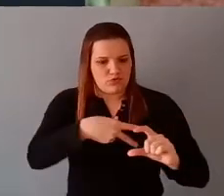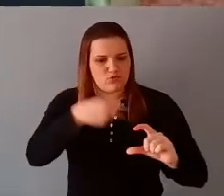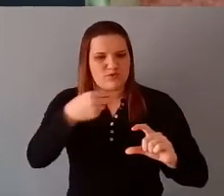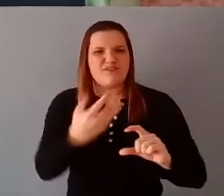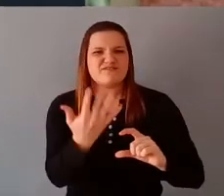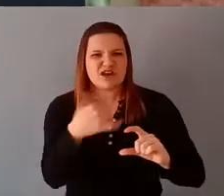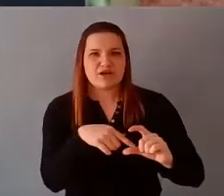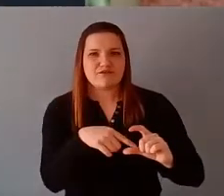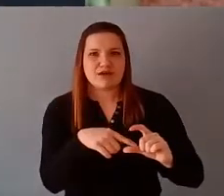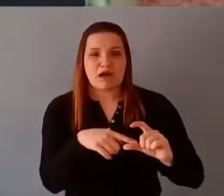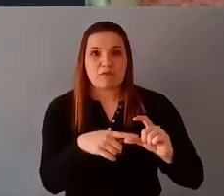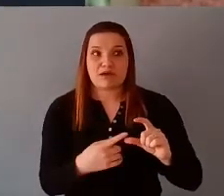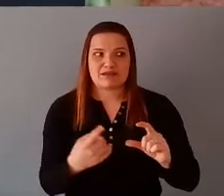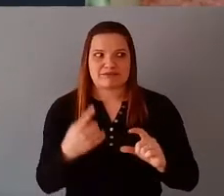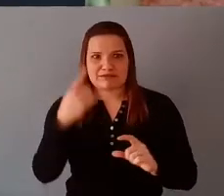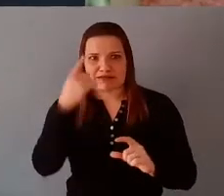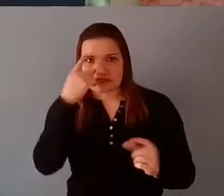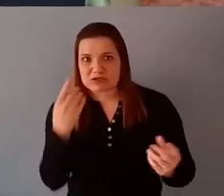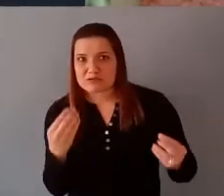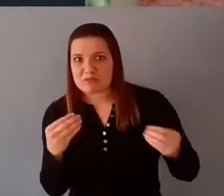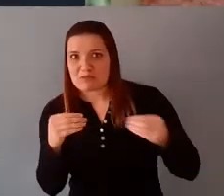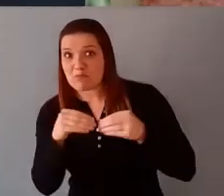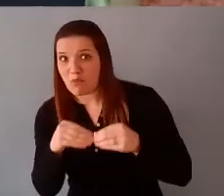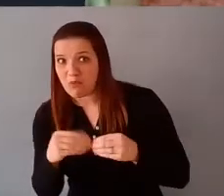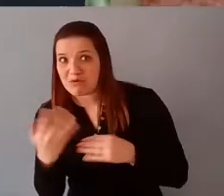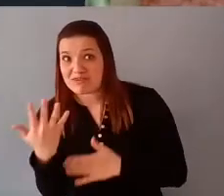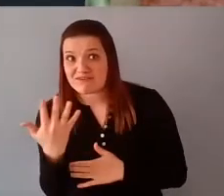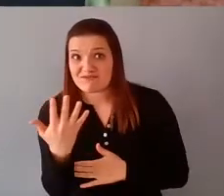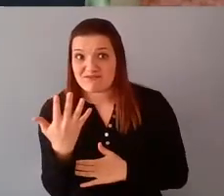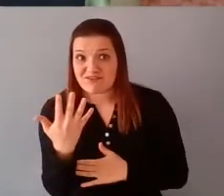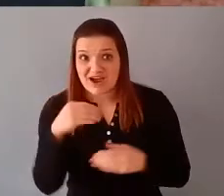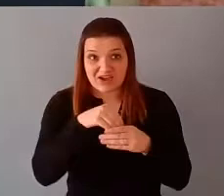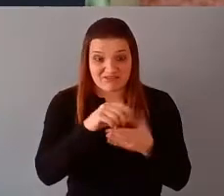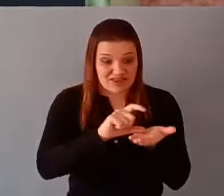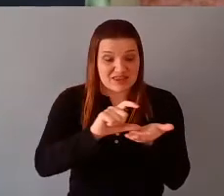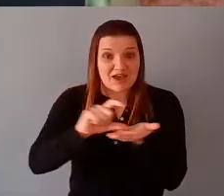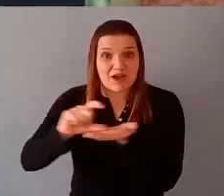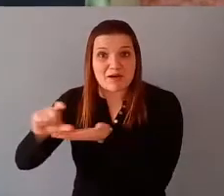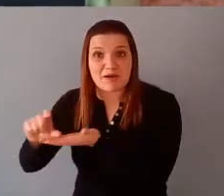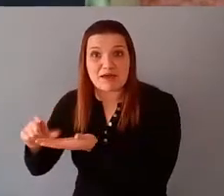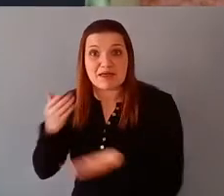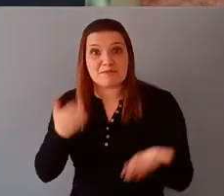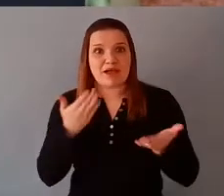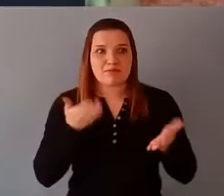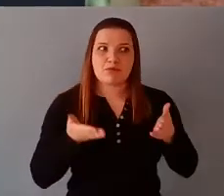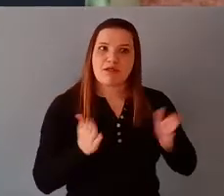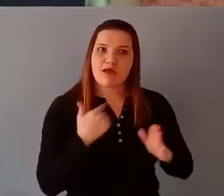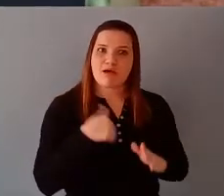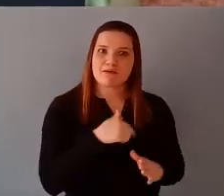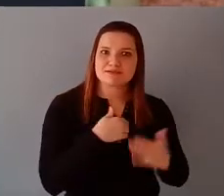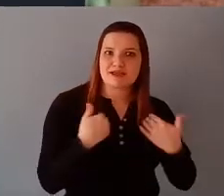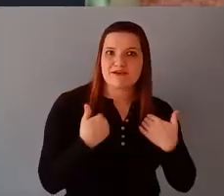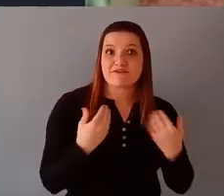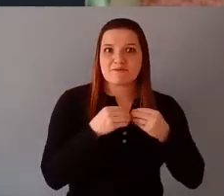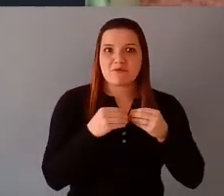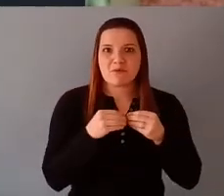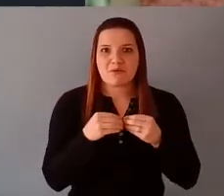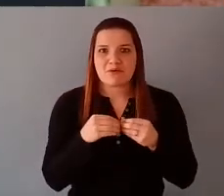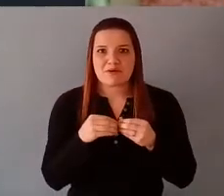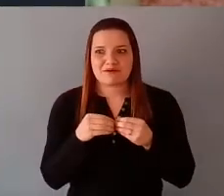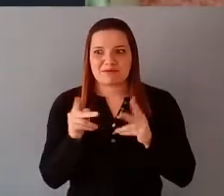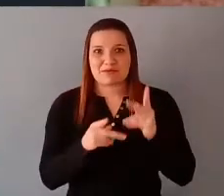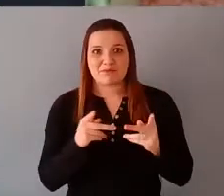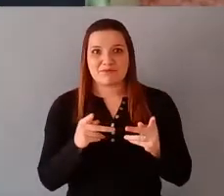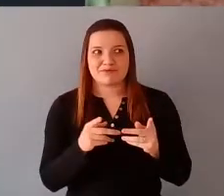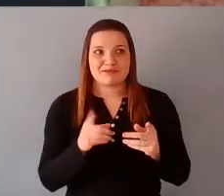than 5 doses in many of the vials that actually may allow us to vaccinate even more